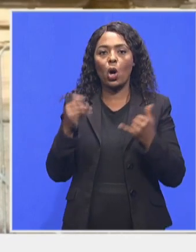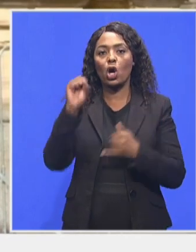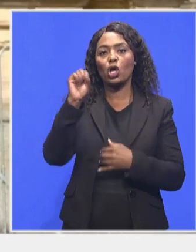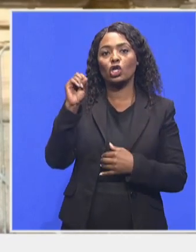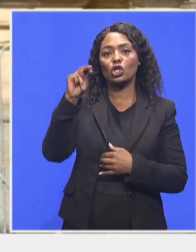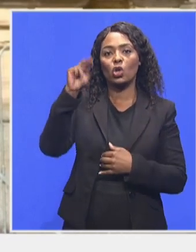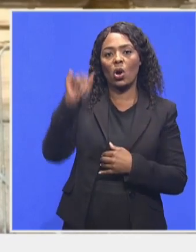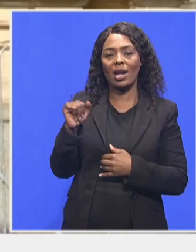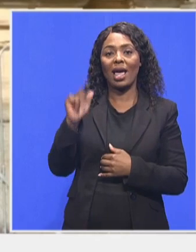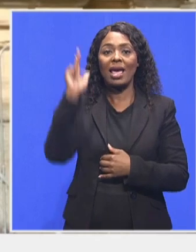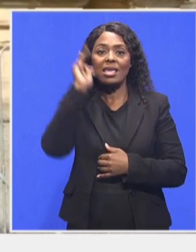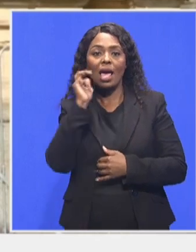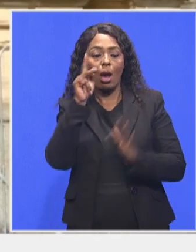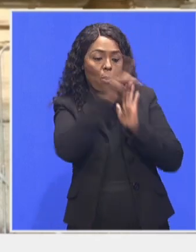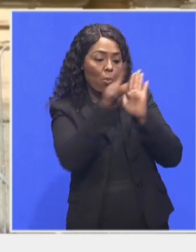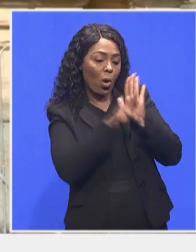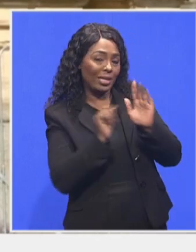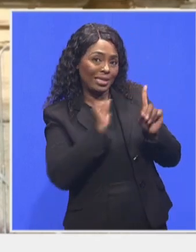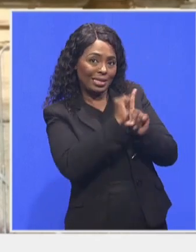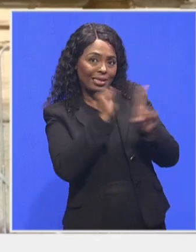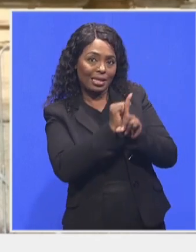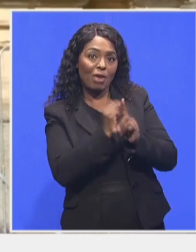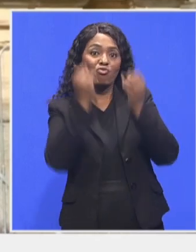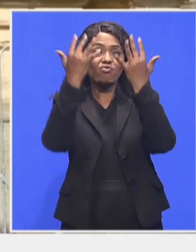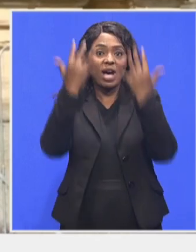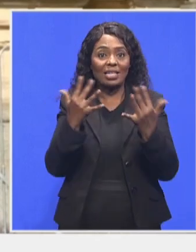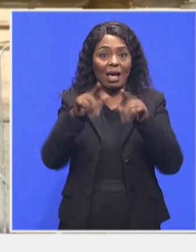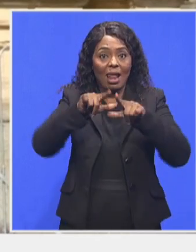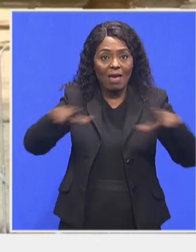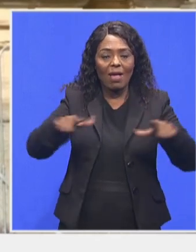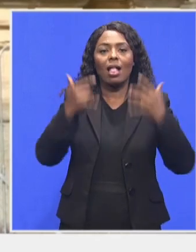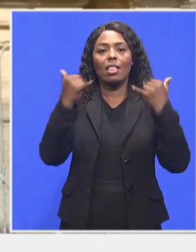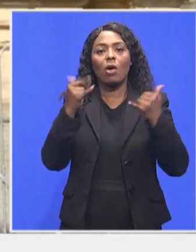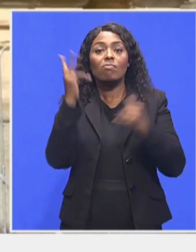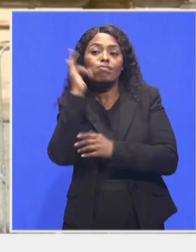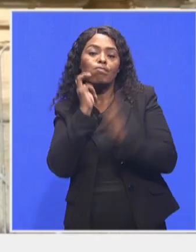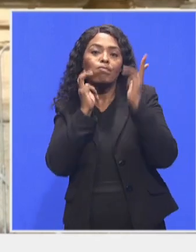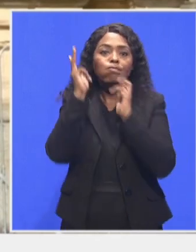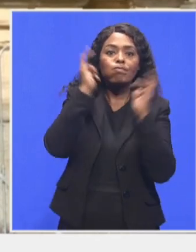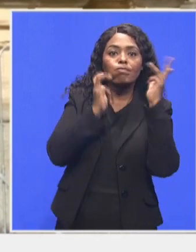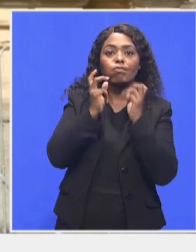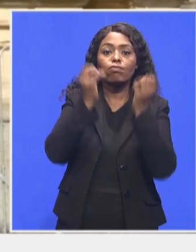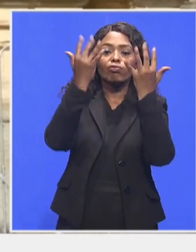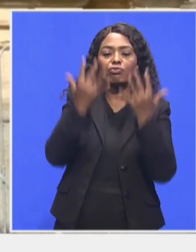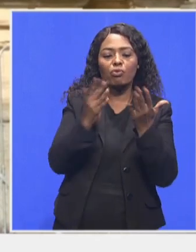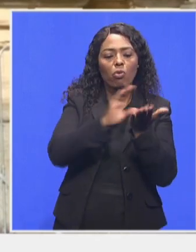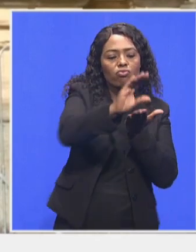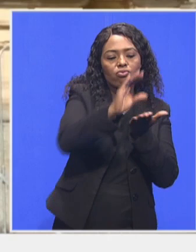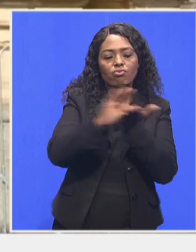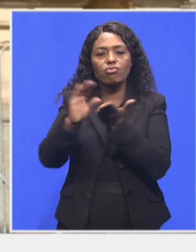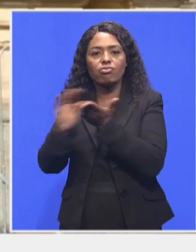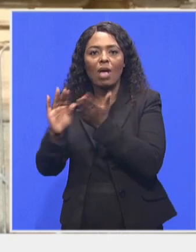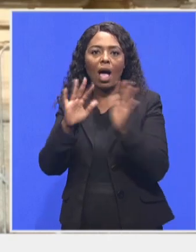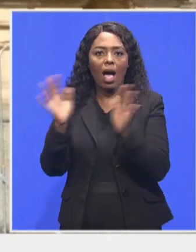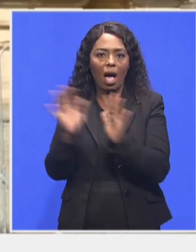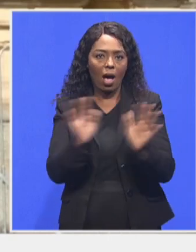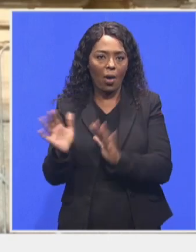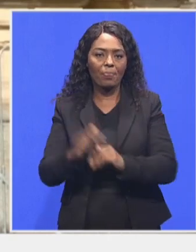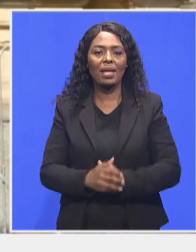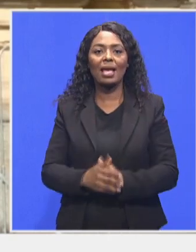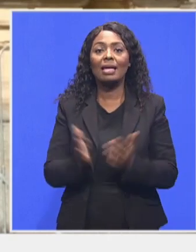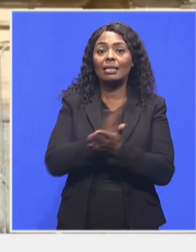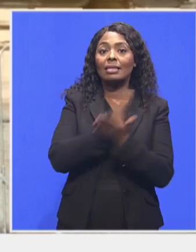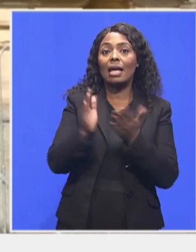hear what the policies are. At the budget level, we're going to hear how certain things are funded. So a couple of issues is